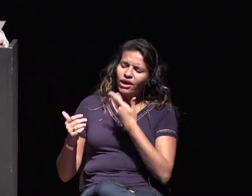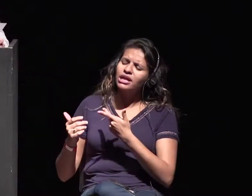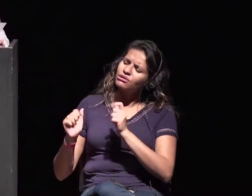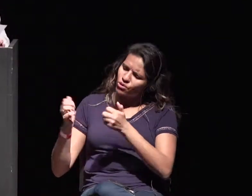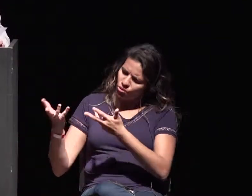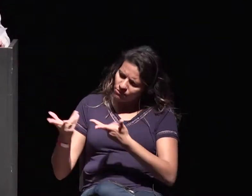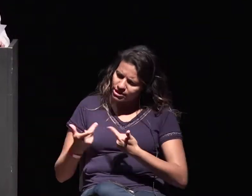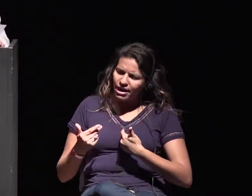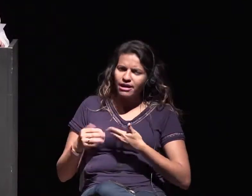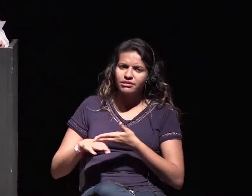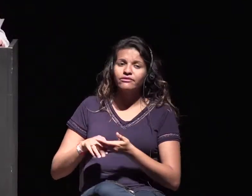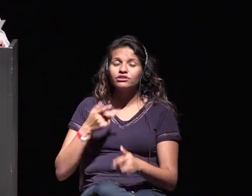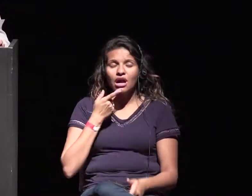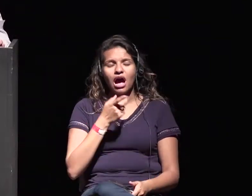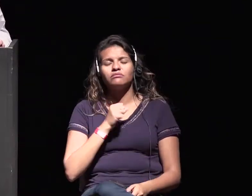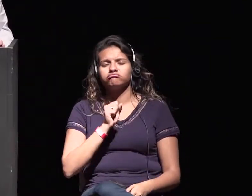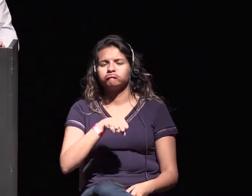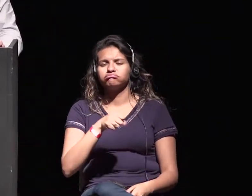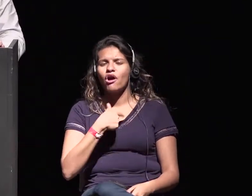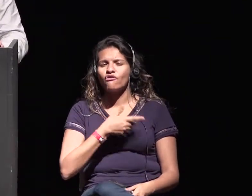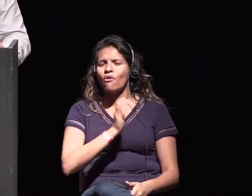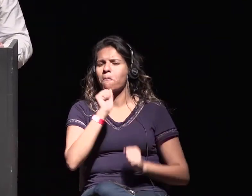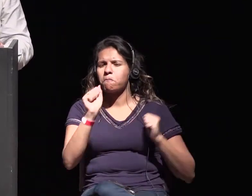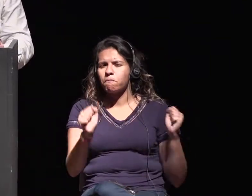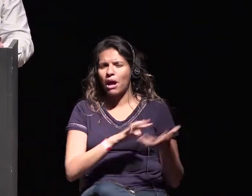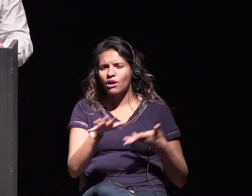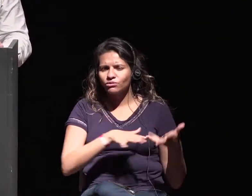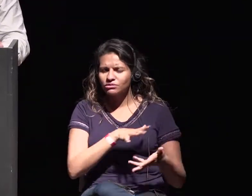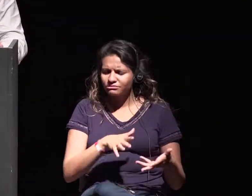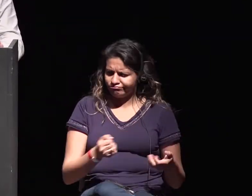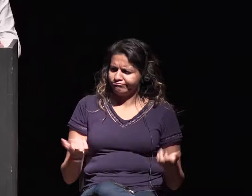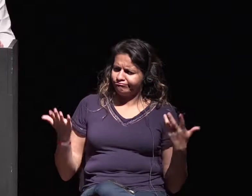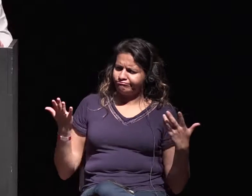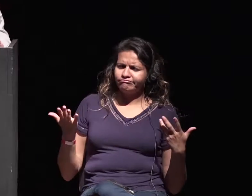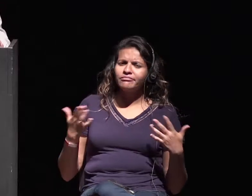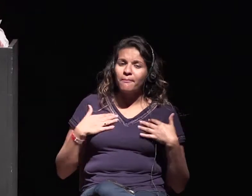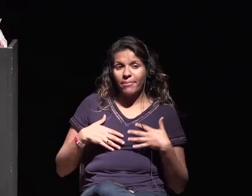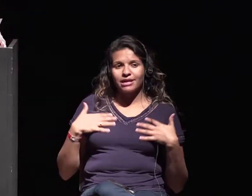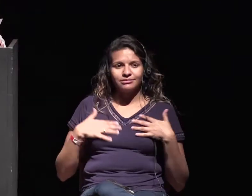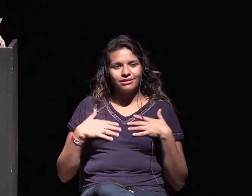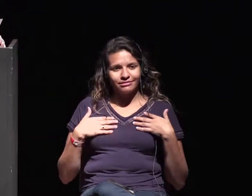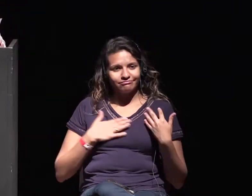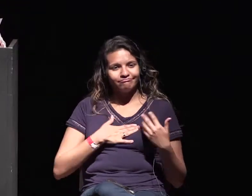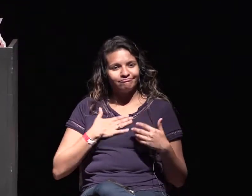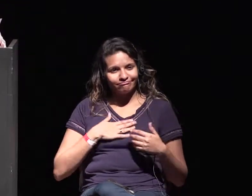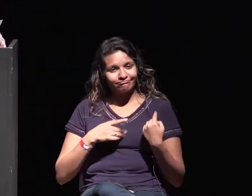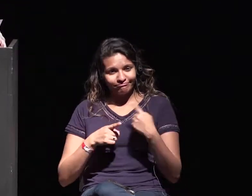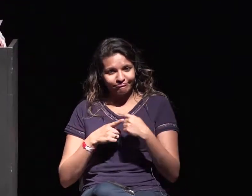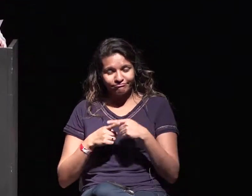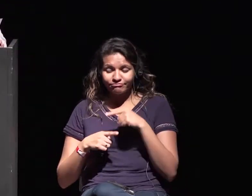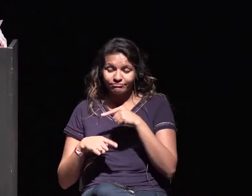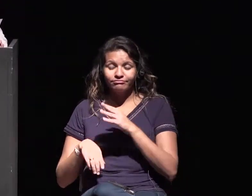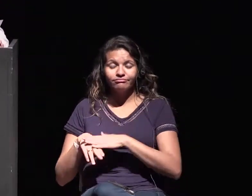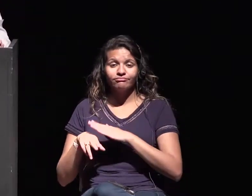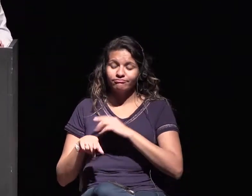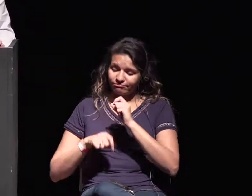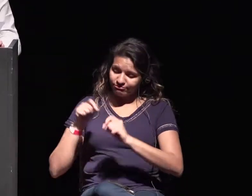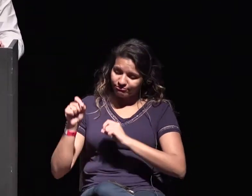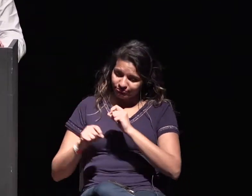me. Lacey thus chose to work the modulation between each works and the transmission from one gesture to